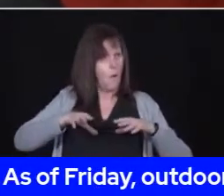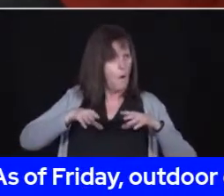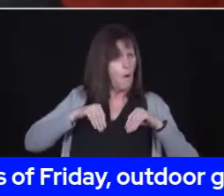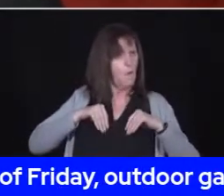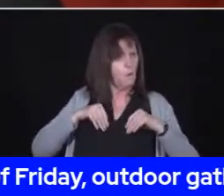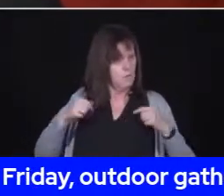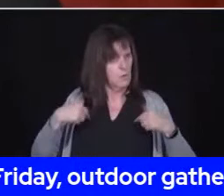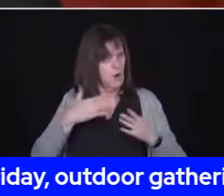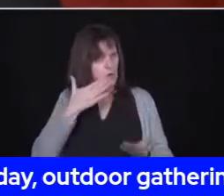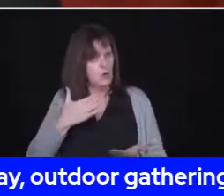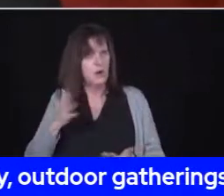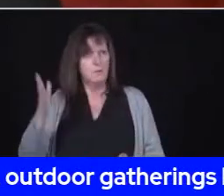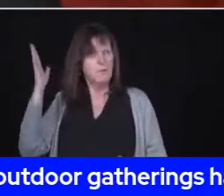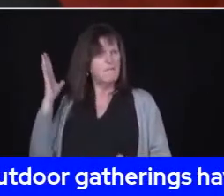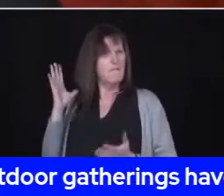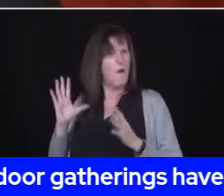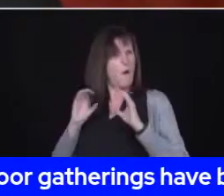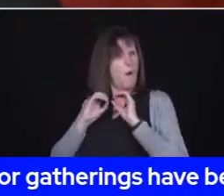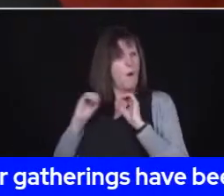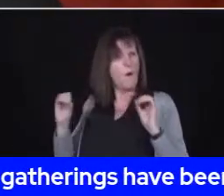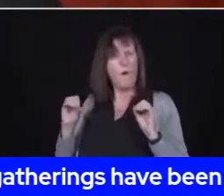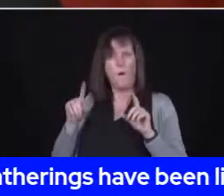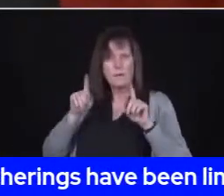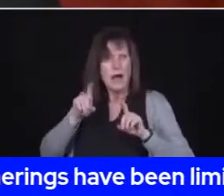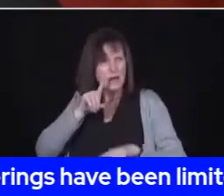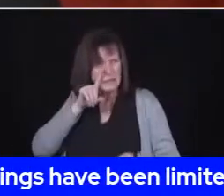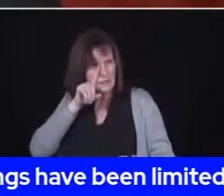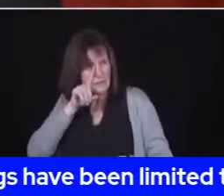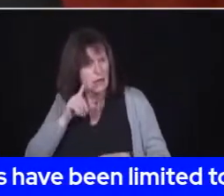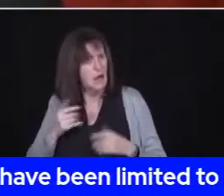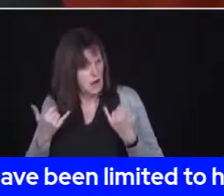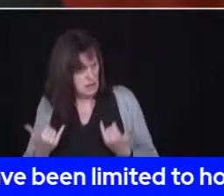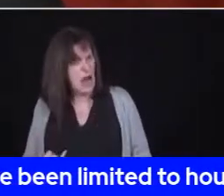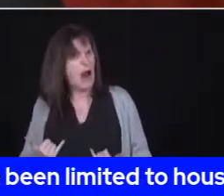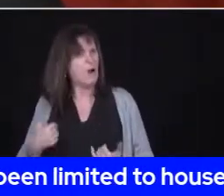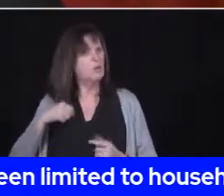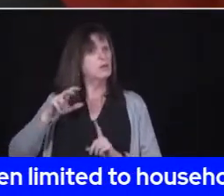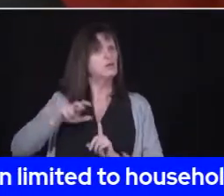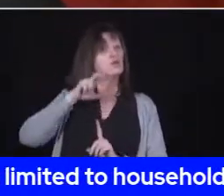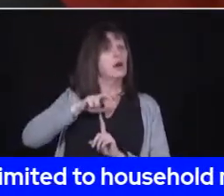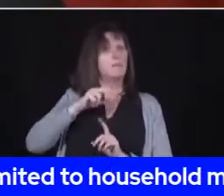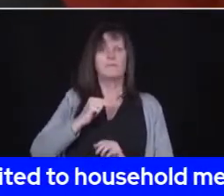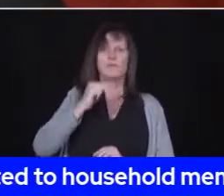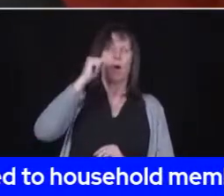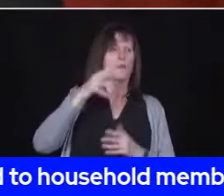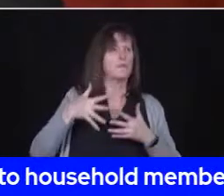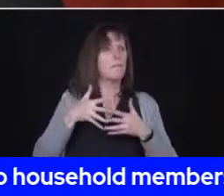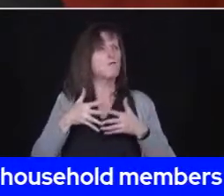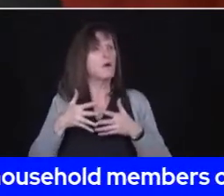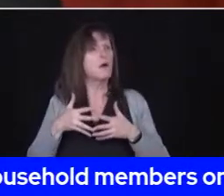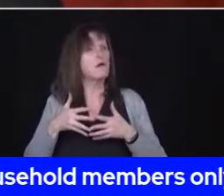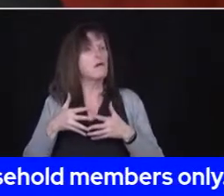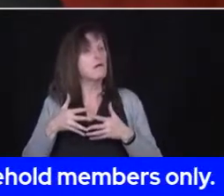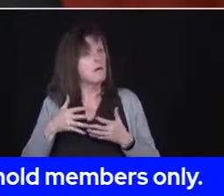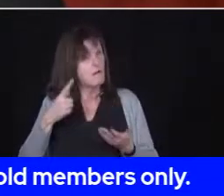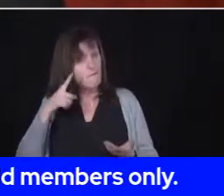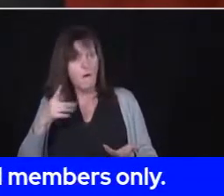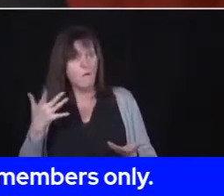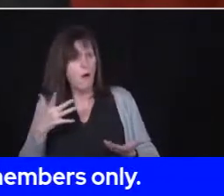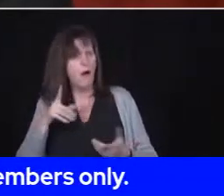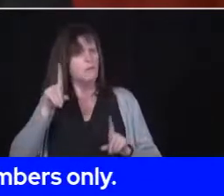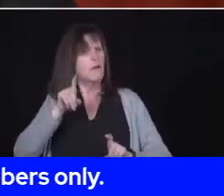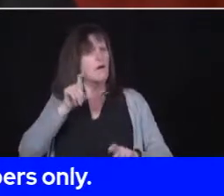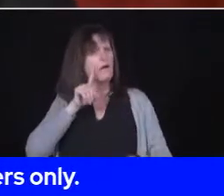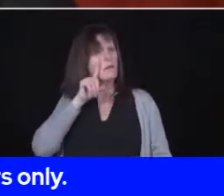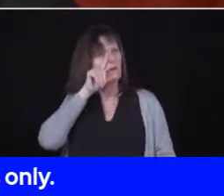Now we're number one in North America on testing. We strengthened our border along with the testing.